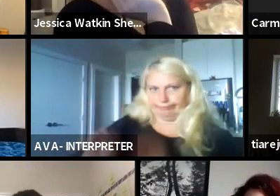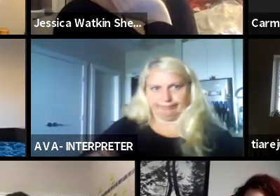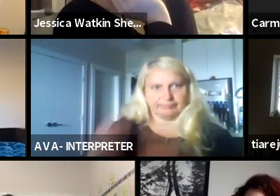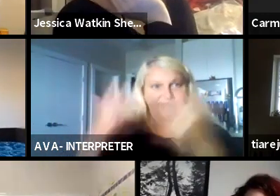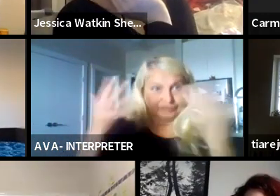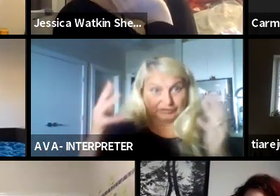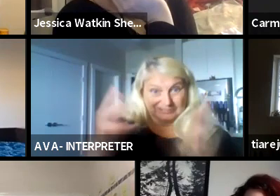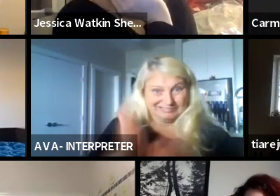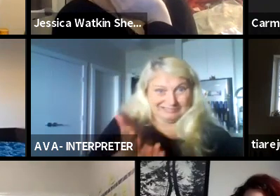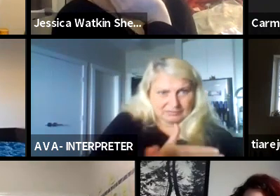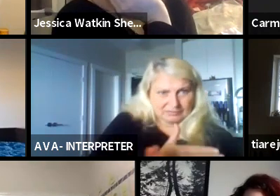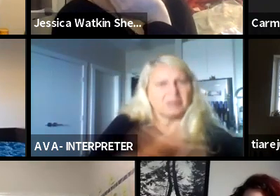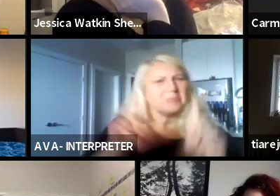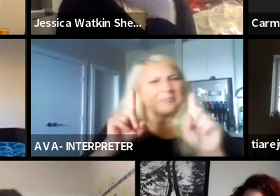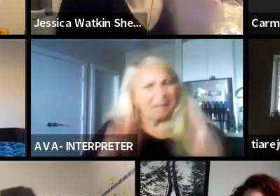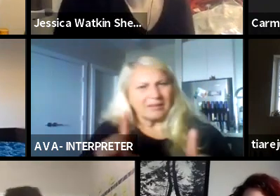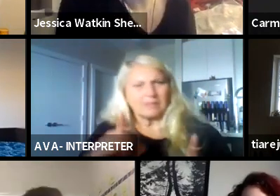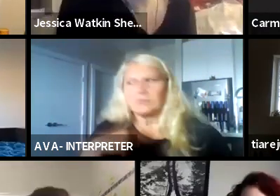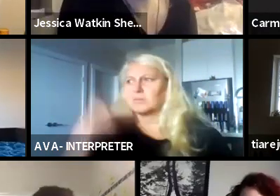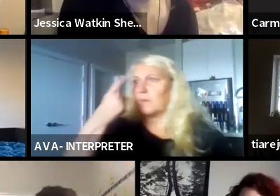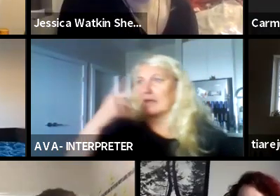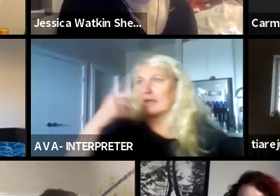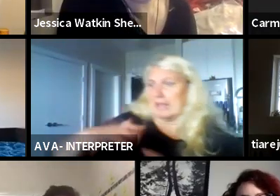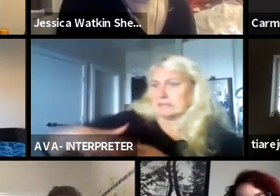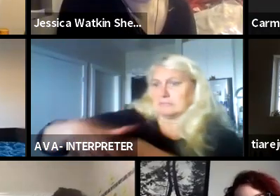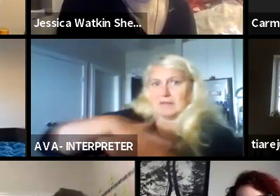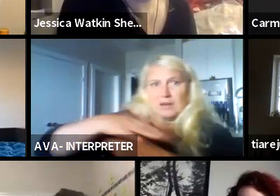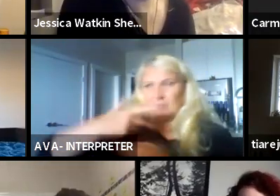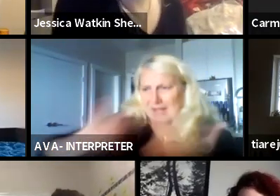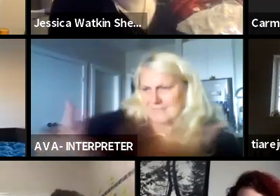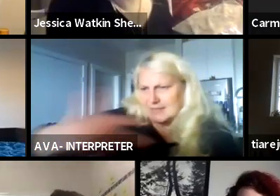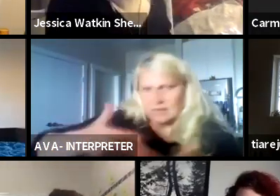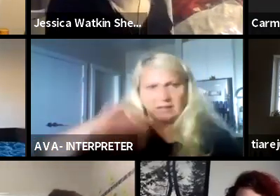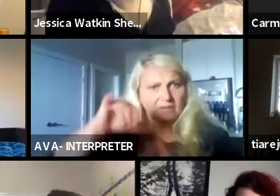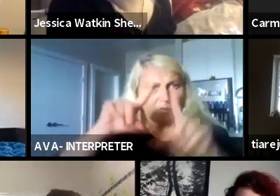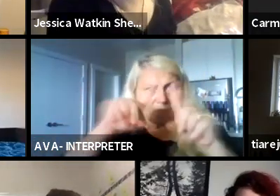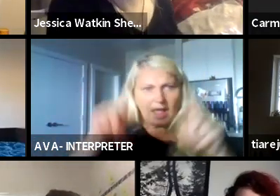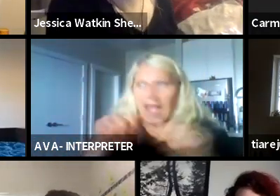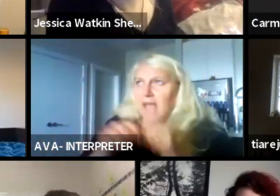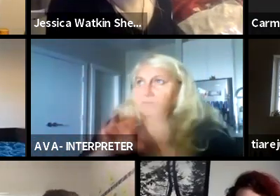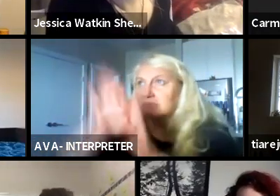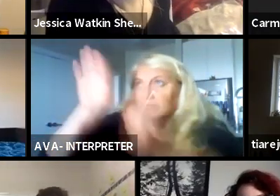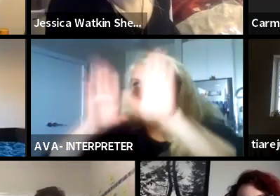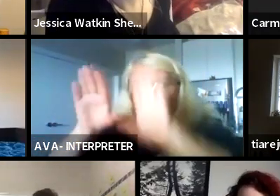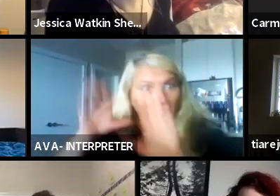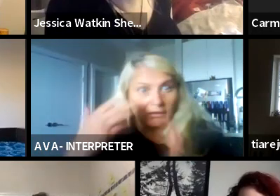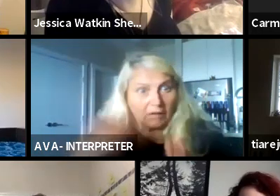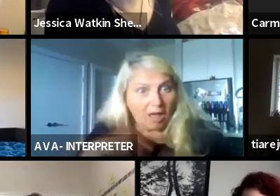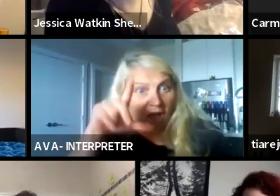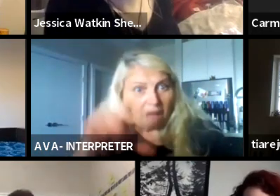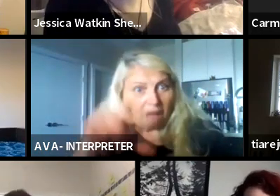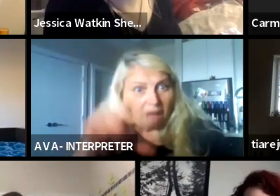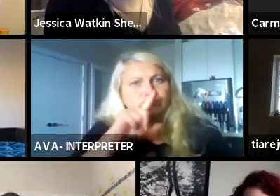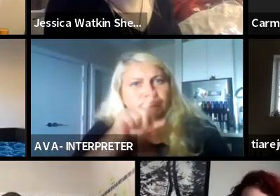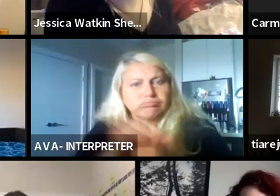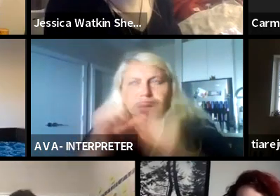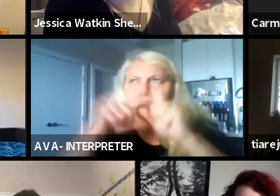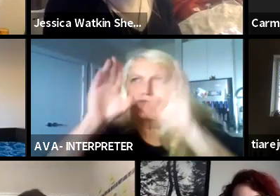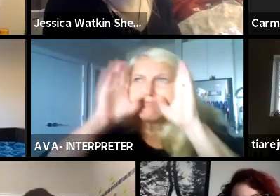those questions being activated in the space that we're creating? So are we asking truly to listen, to hear, to witness,